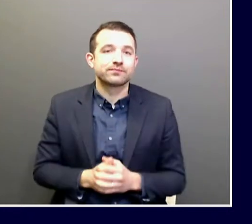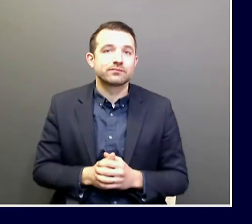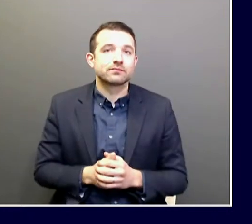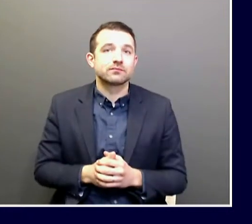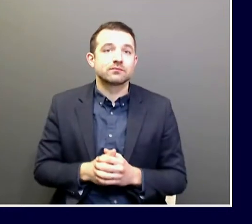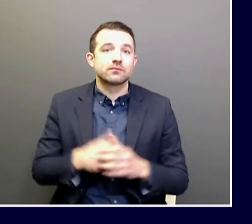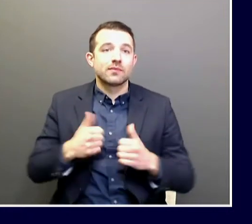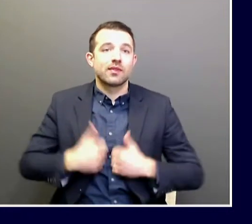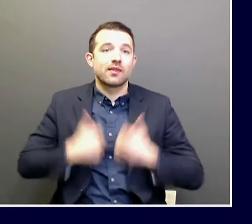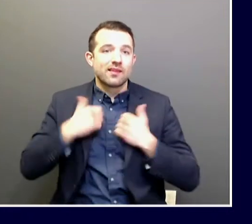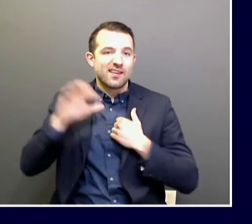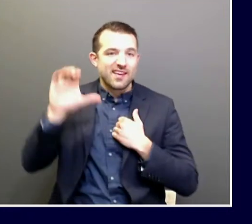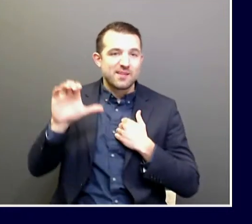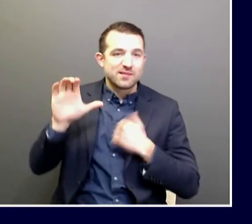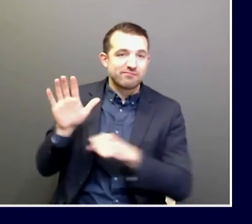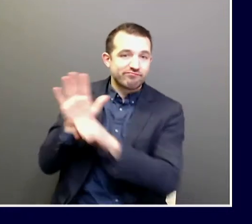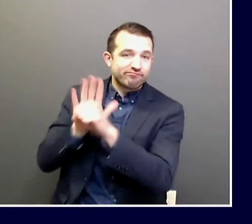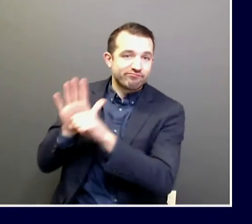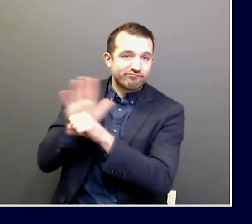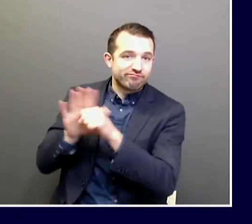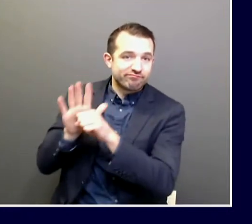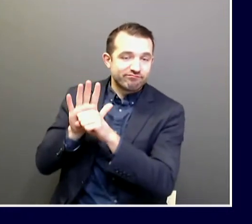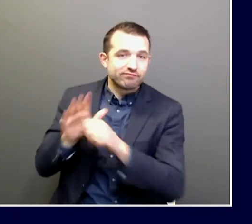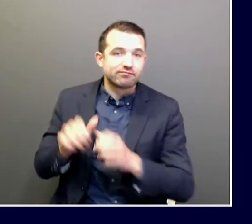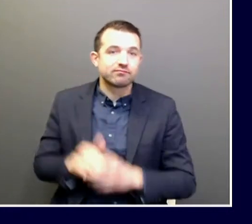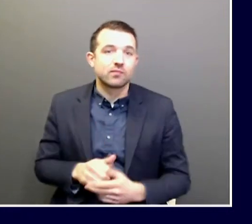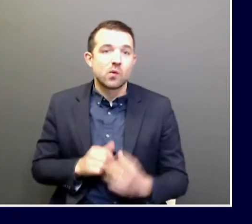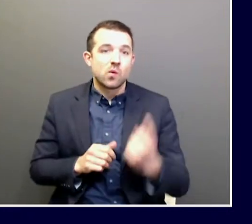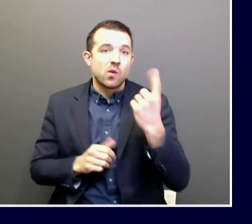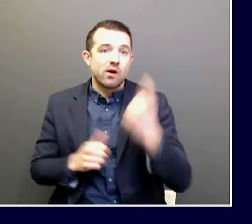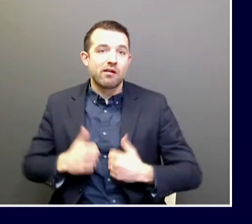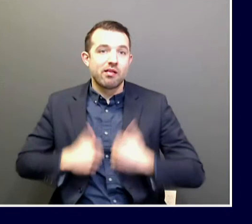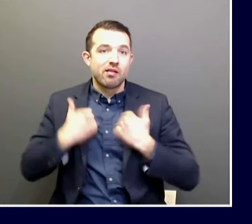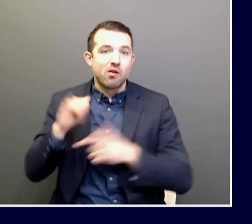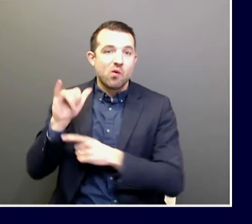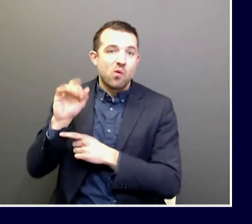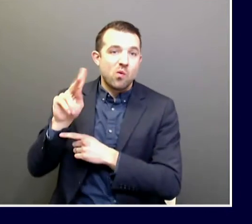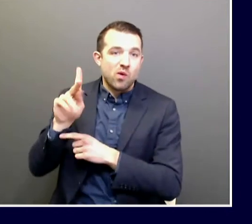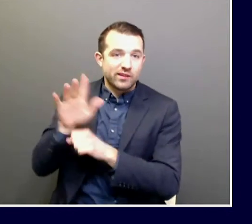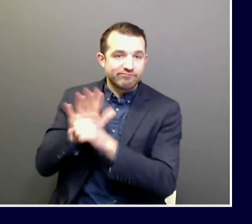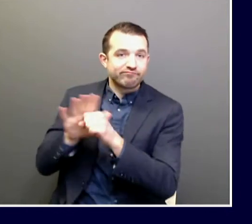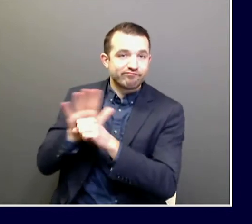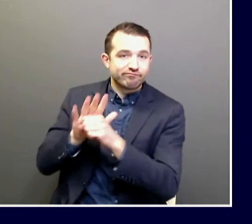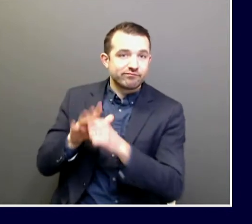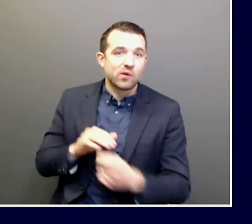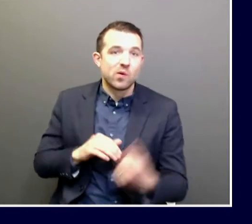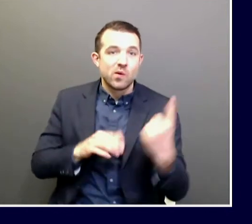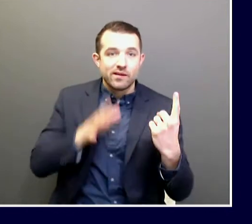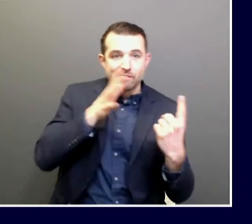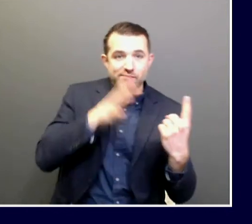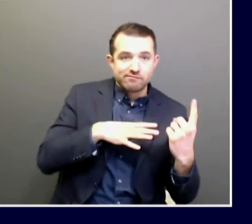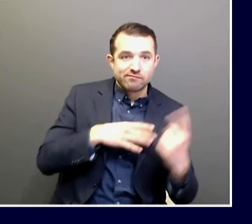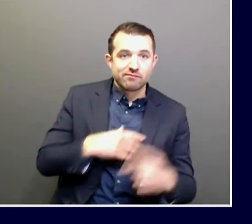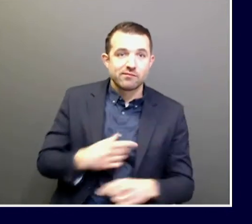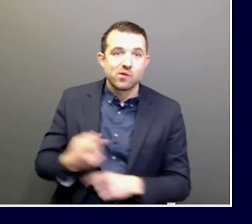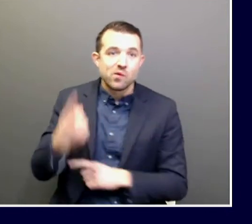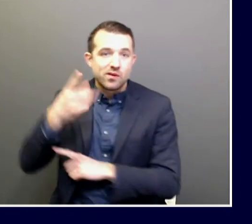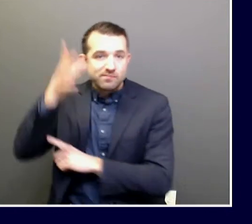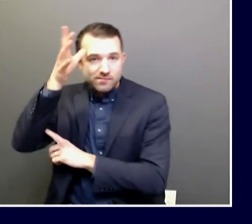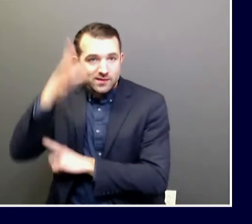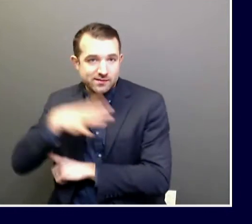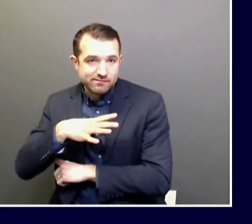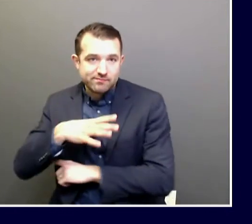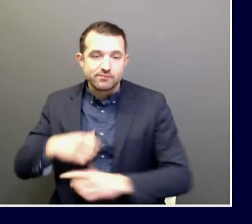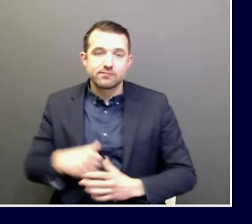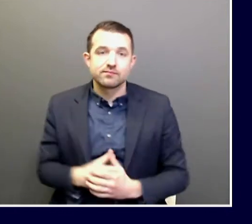County, and the other a resident of York County. One was a woman, the other was a man. One was in their